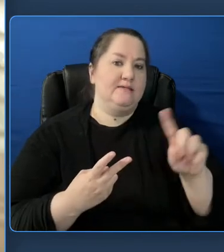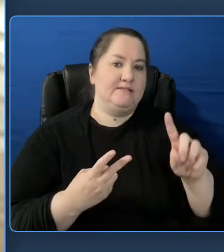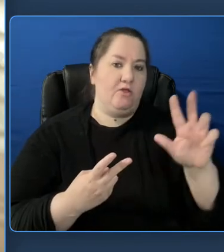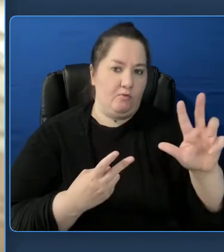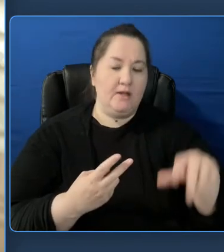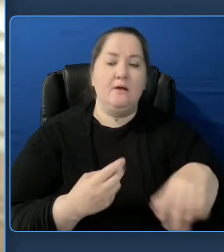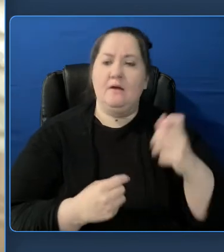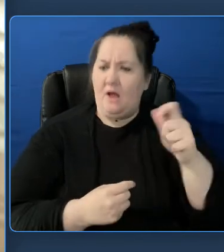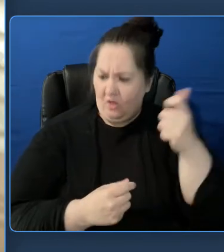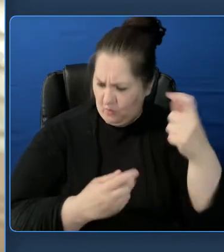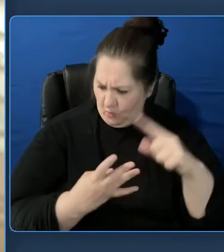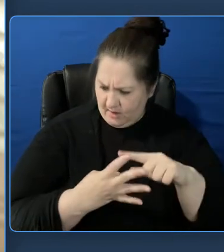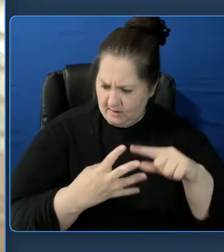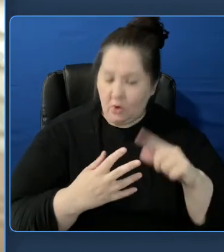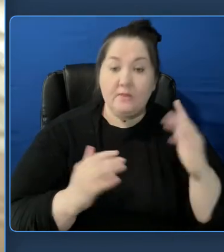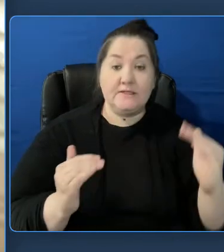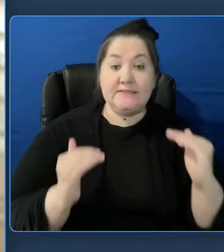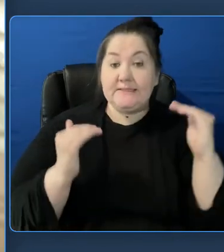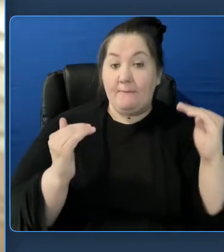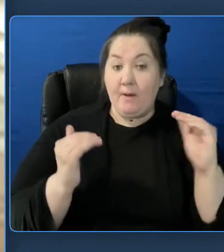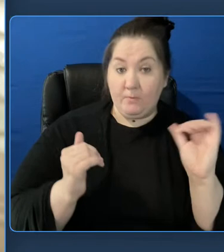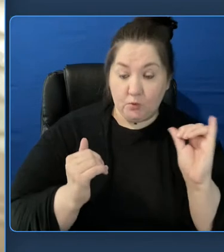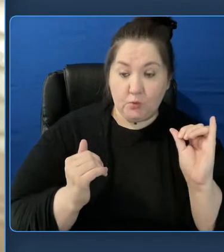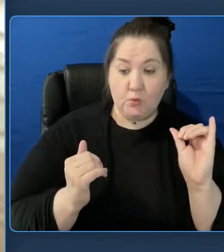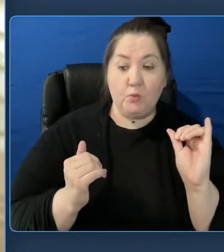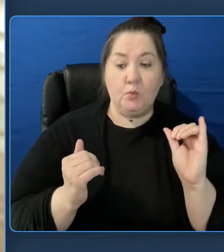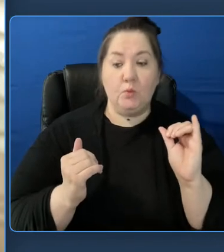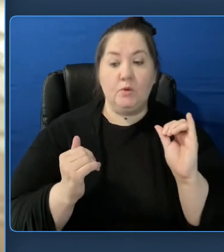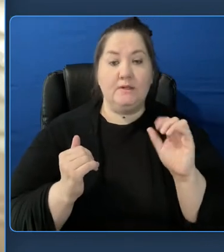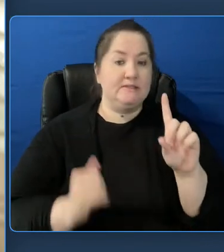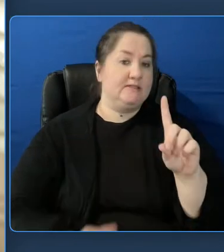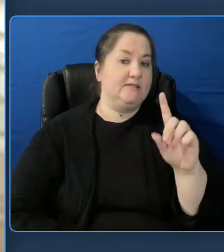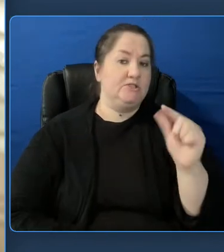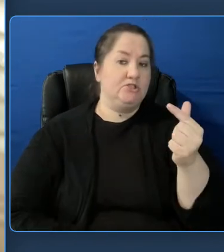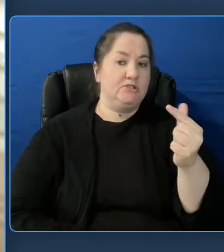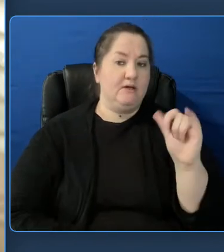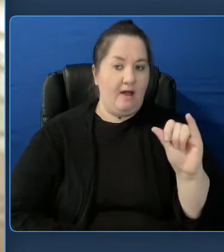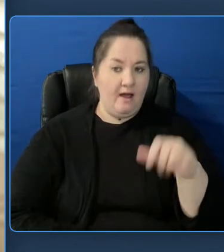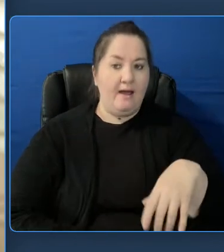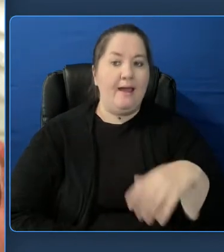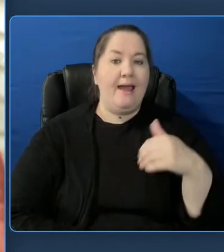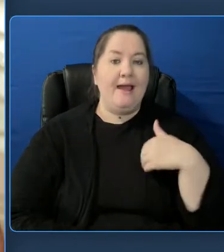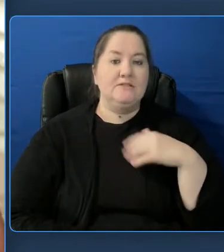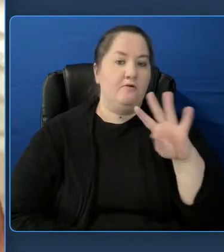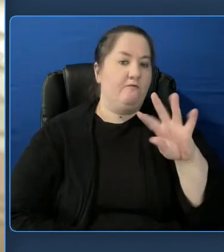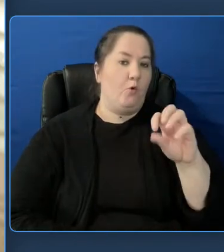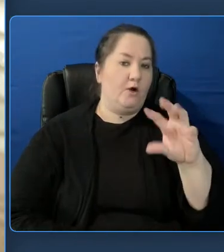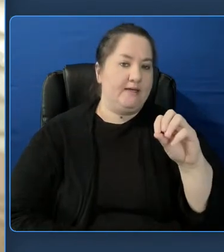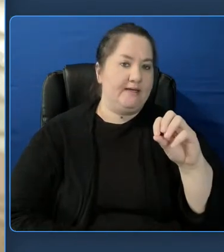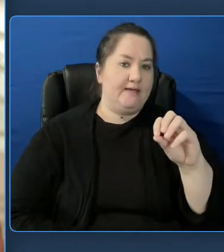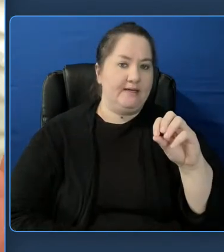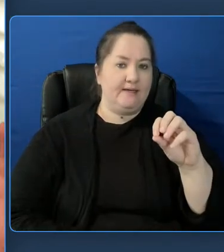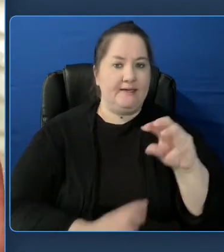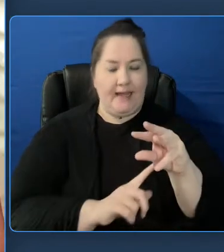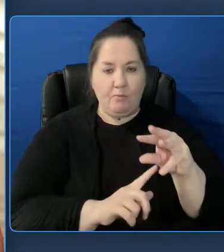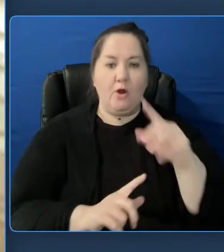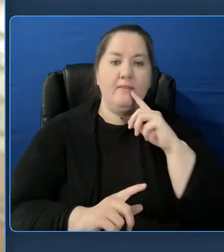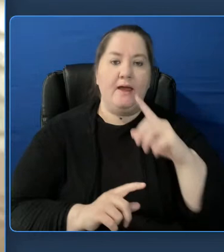you did, now there's another one step up, just so you know it's there, is DJI makes the 4D camera, which is this arm